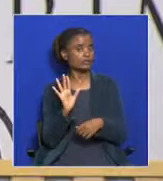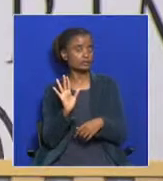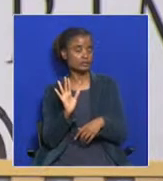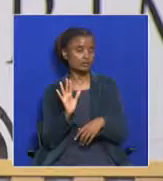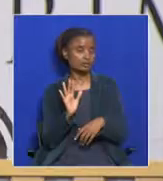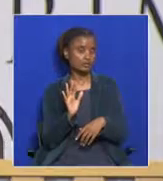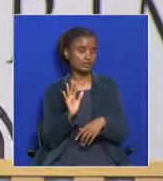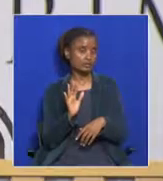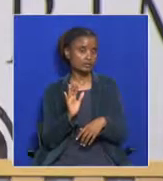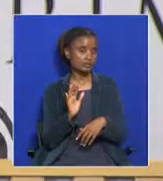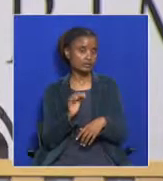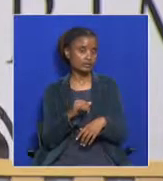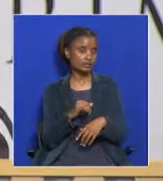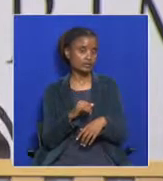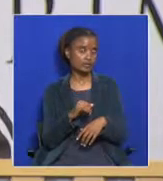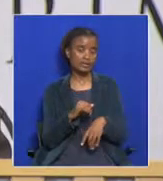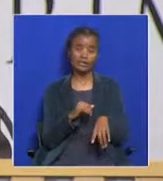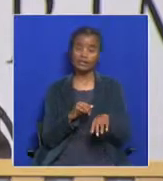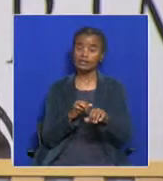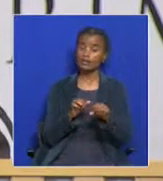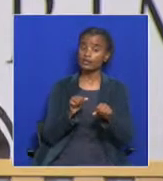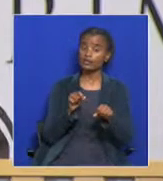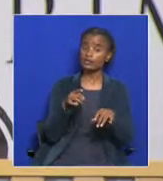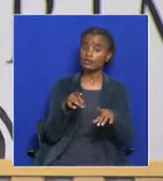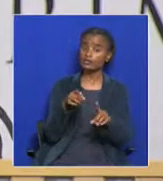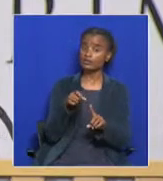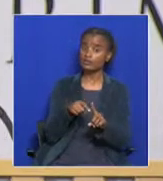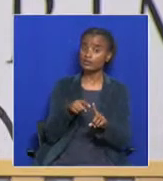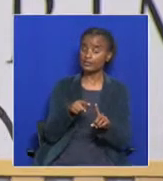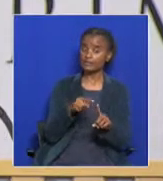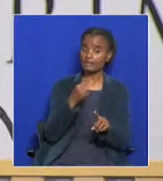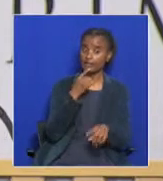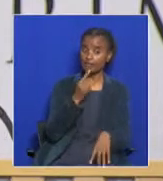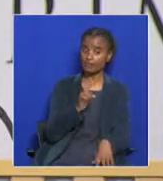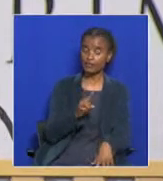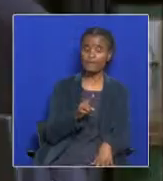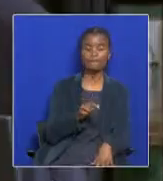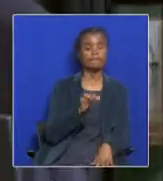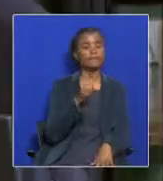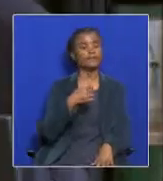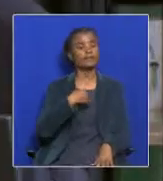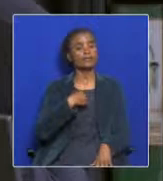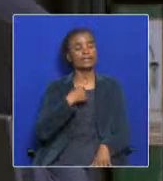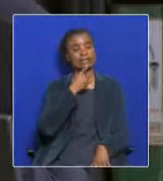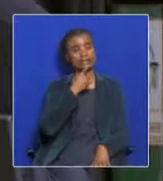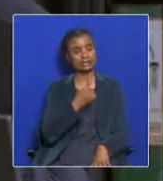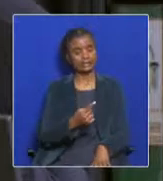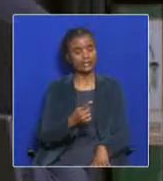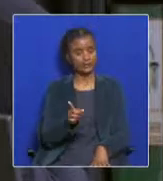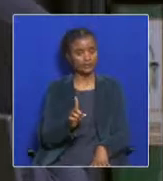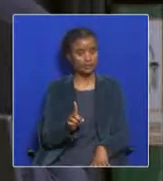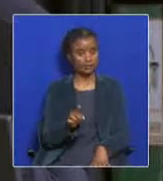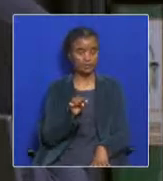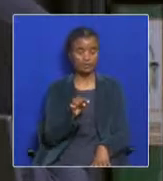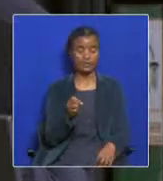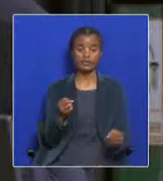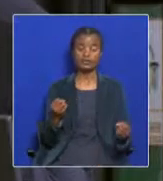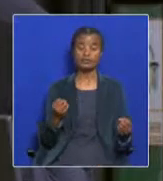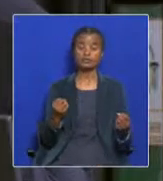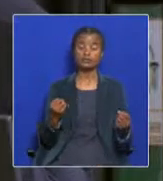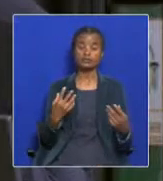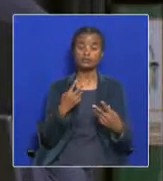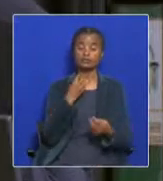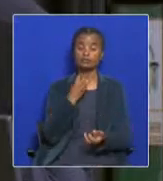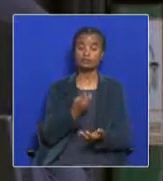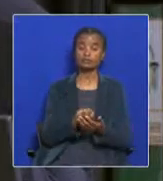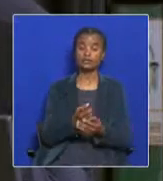You said, Chair, there could not have been just I'm two. saying I would be very surprised if this was the only search and